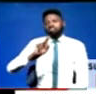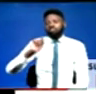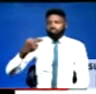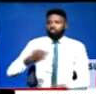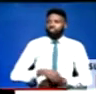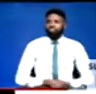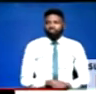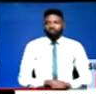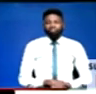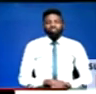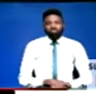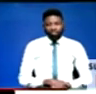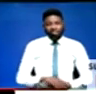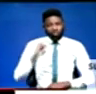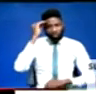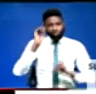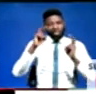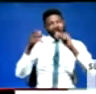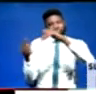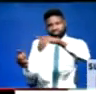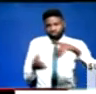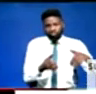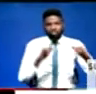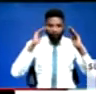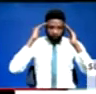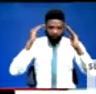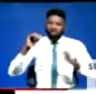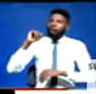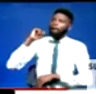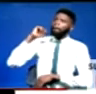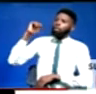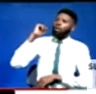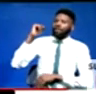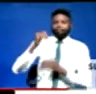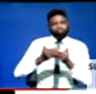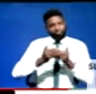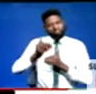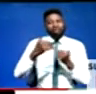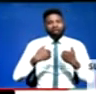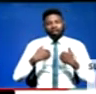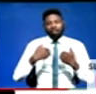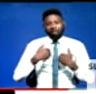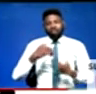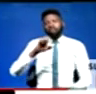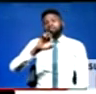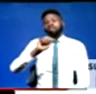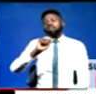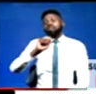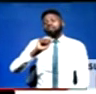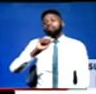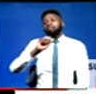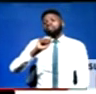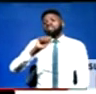Now, away from matters education, let's delve into matters politics with the upcoming, you know, EALA elections, so to speak,